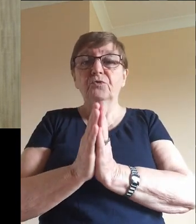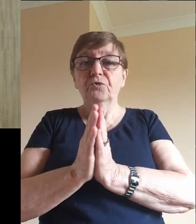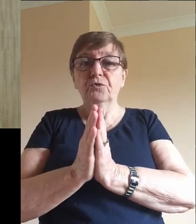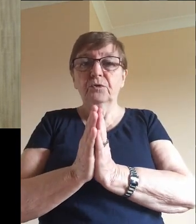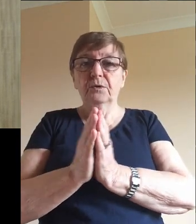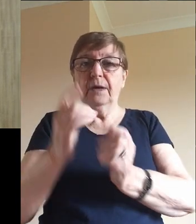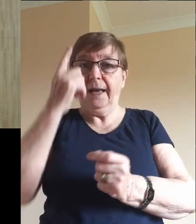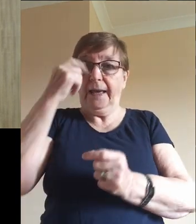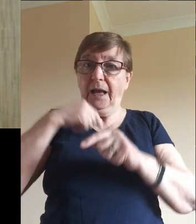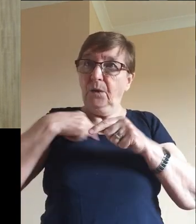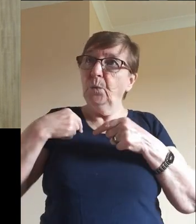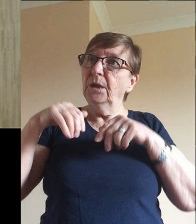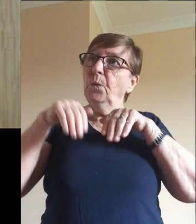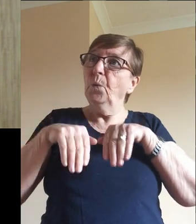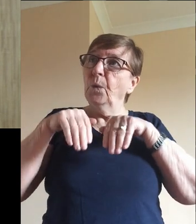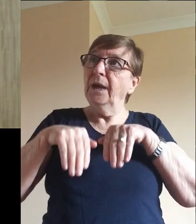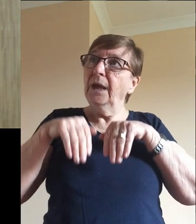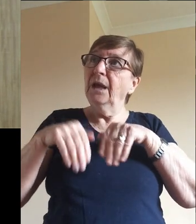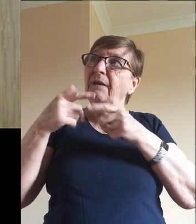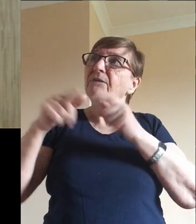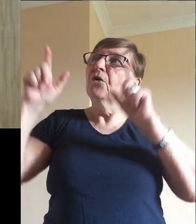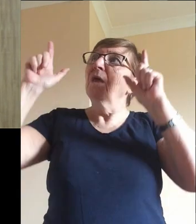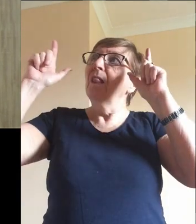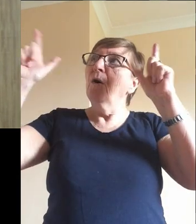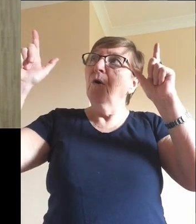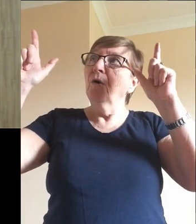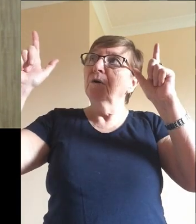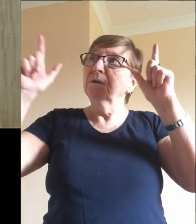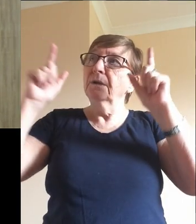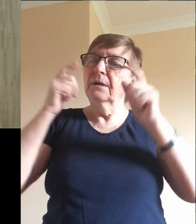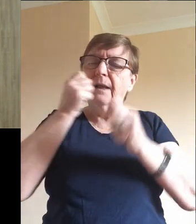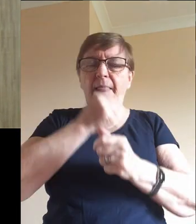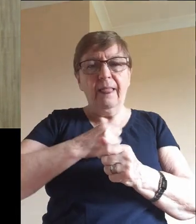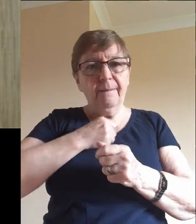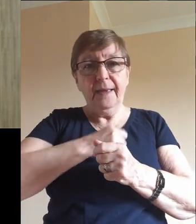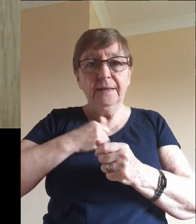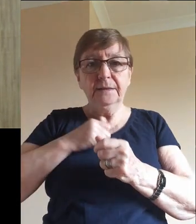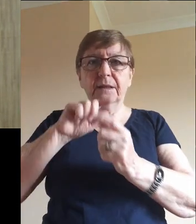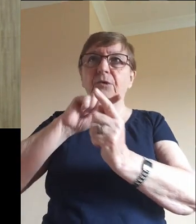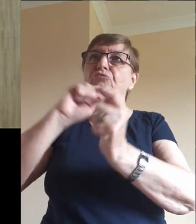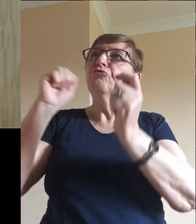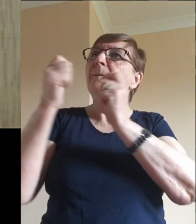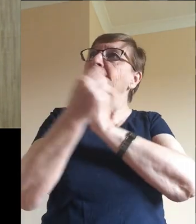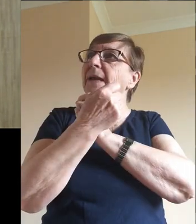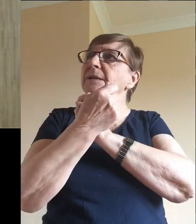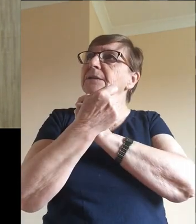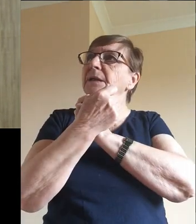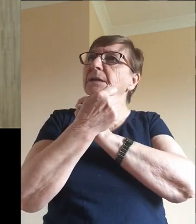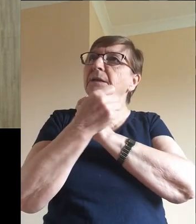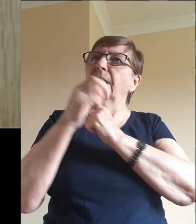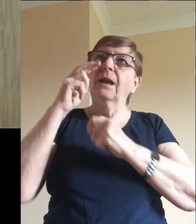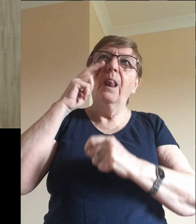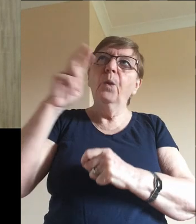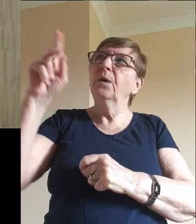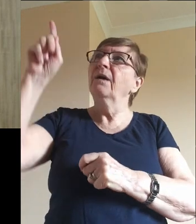Can we wait on the Lord, lamenting, repenting, and seeking his raising us up,